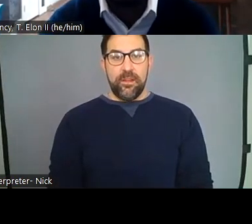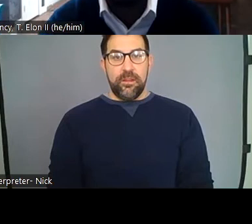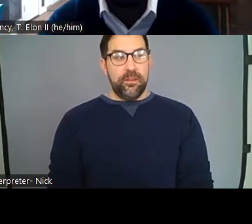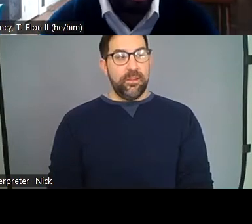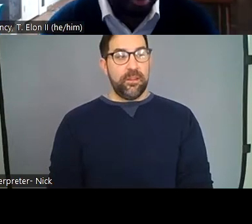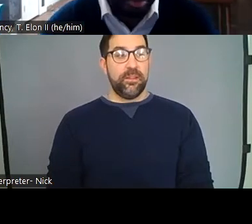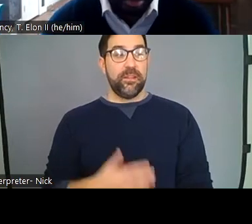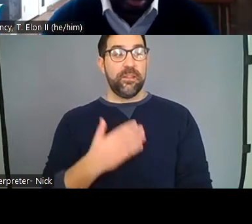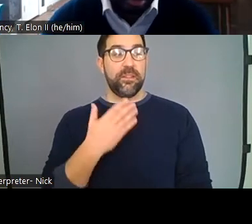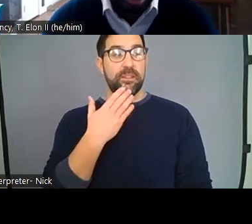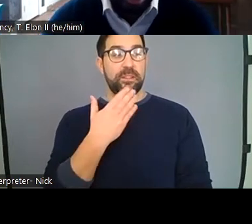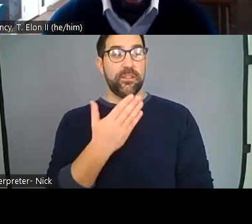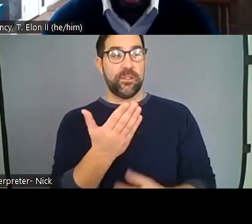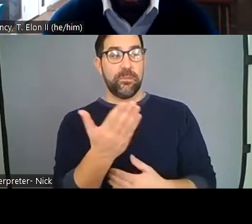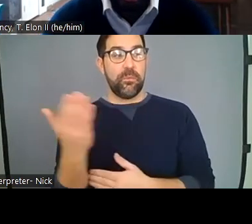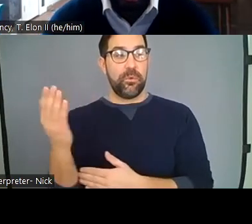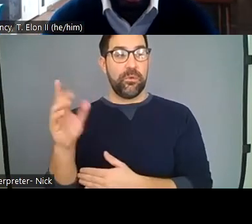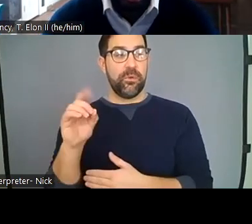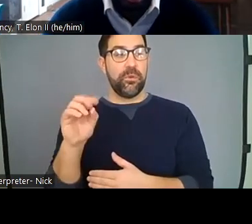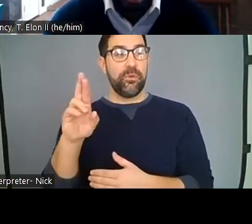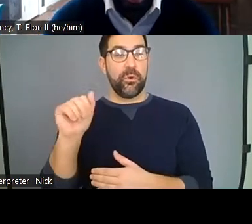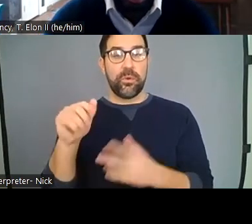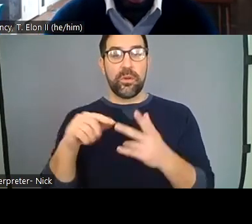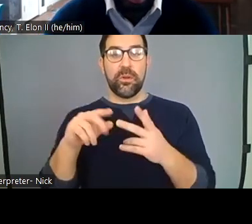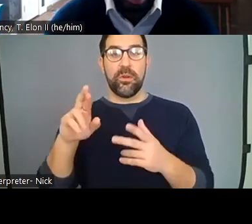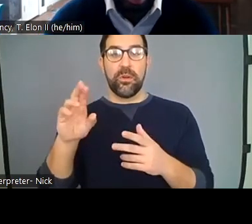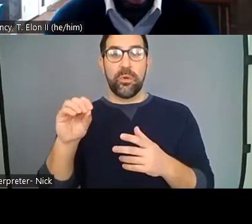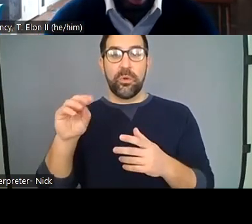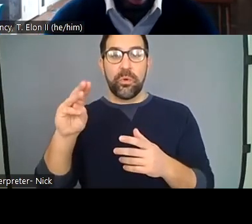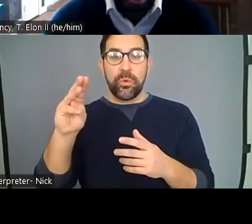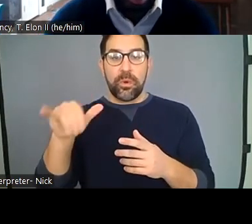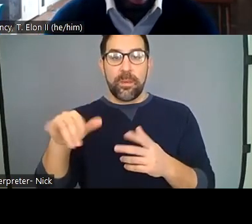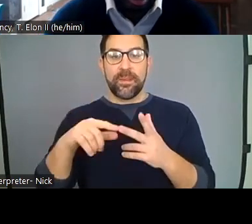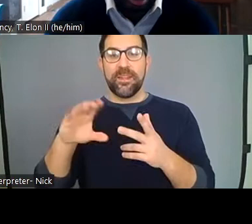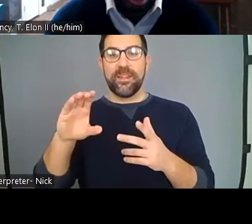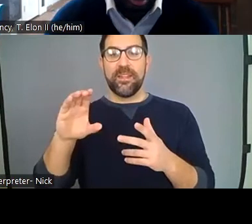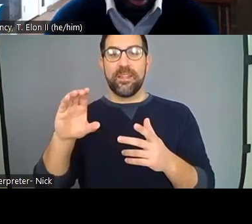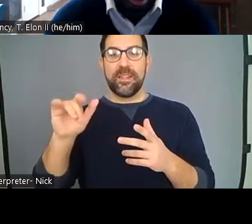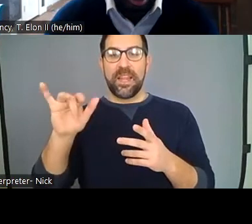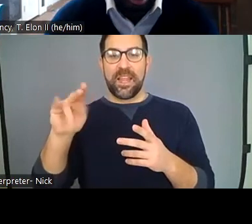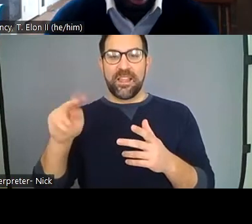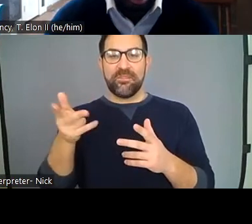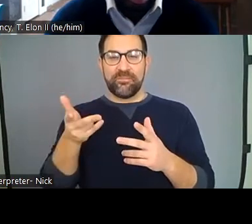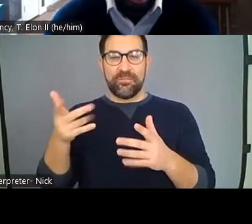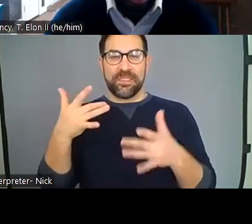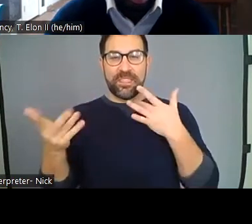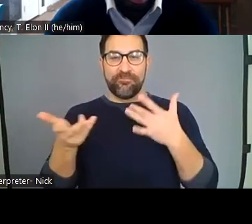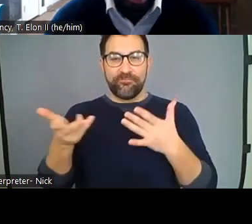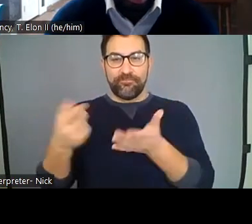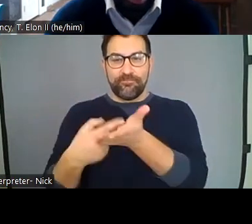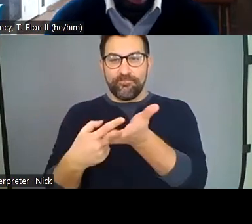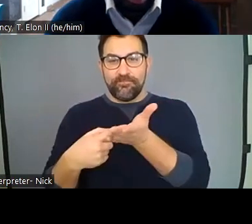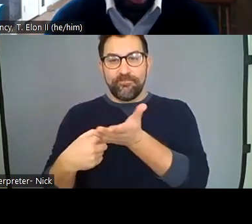Well, good morning, Dora, Rommy, and Caitlin. We're so excited to be in conversation with you three. So